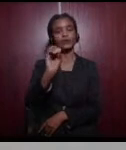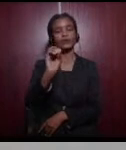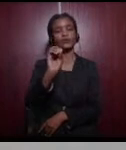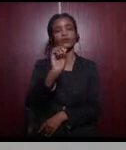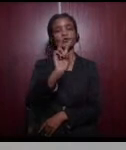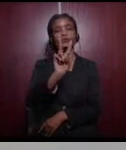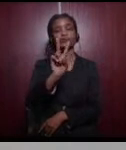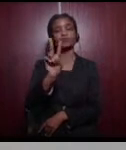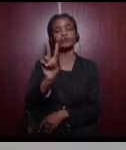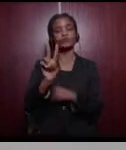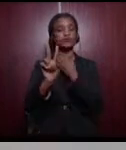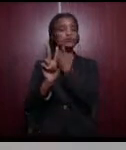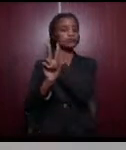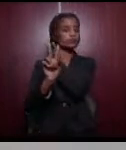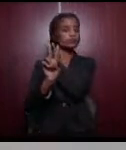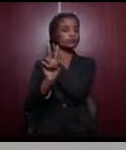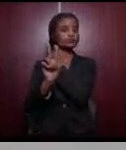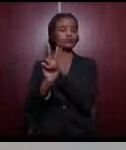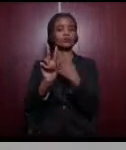22